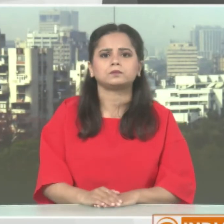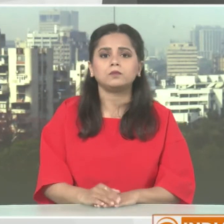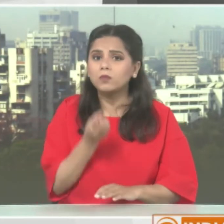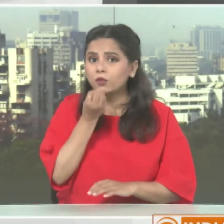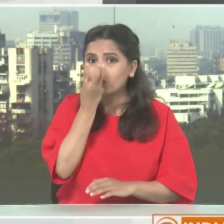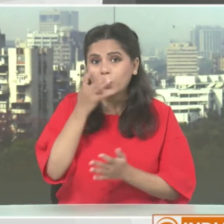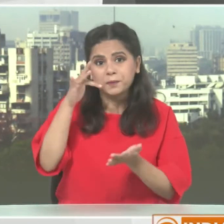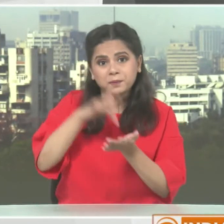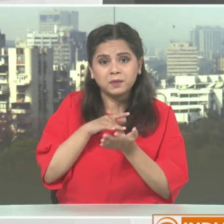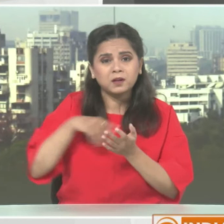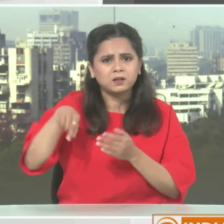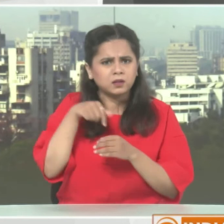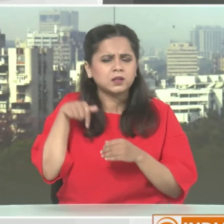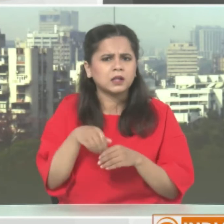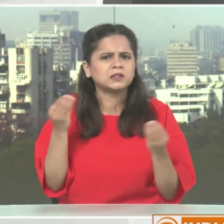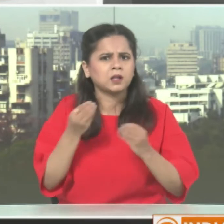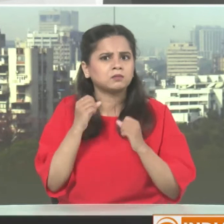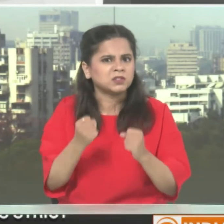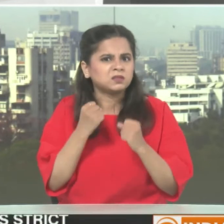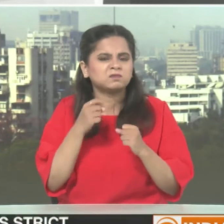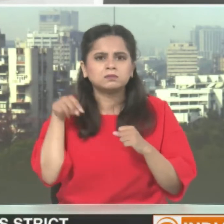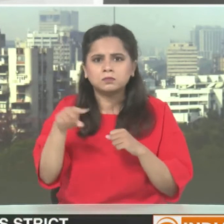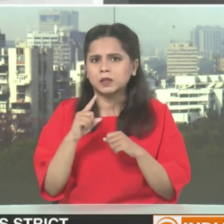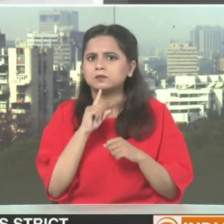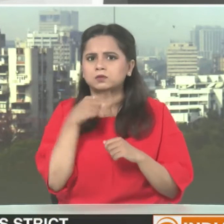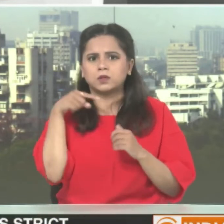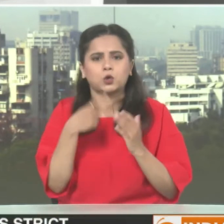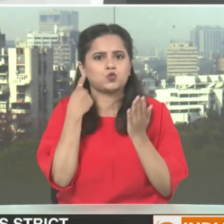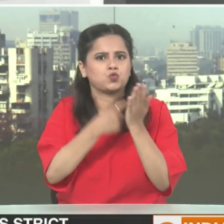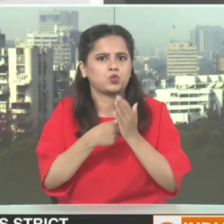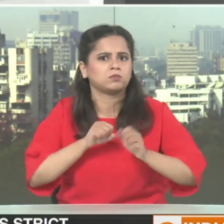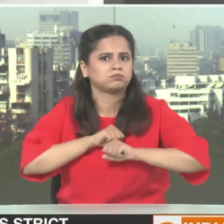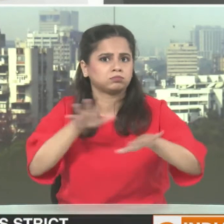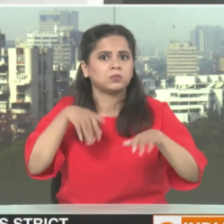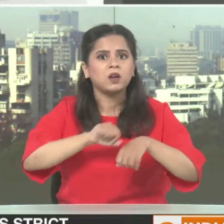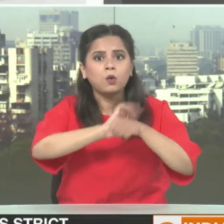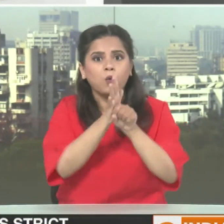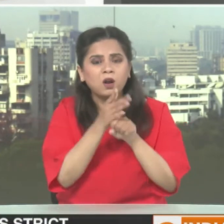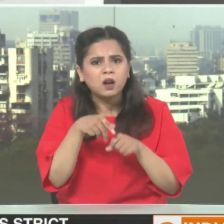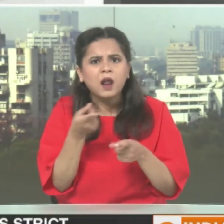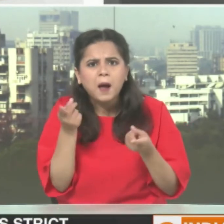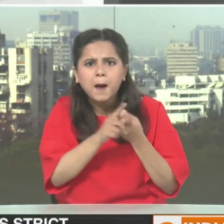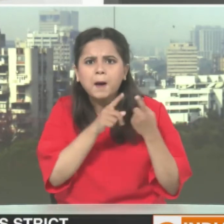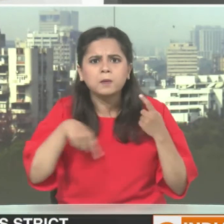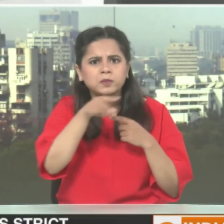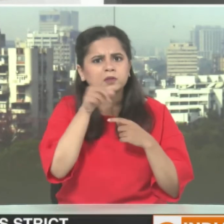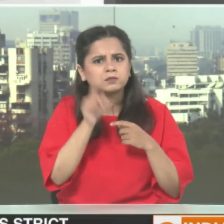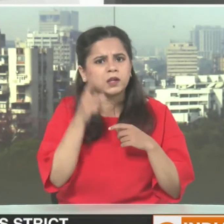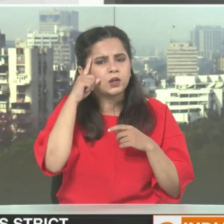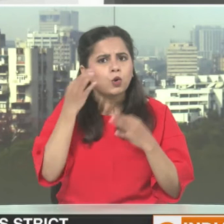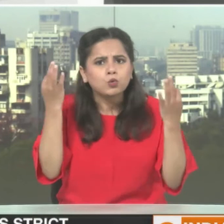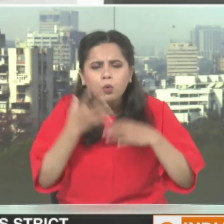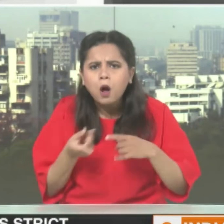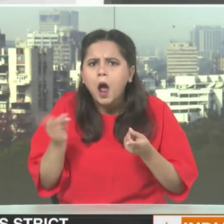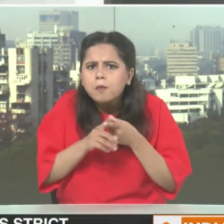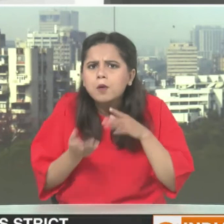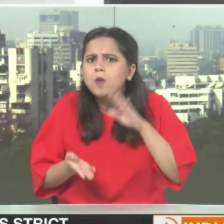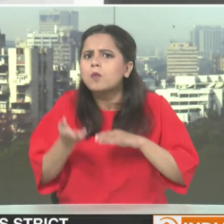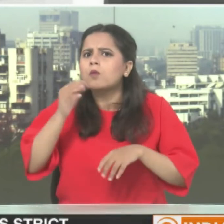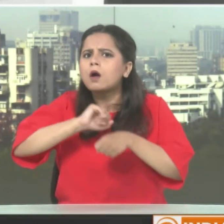Hong Kong is introducing some of its toughest measures yet to control the coronavirus following a sustained peak in new